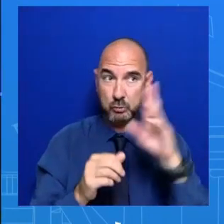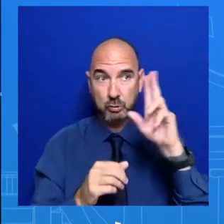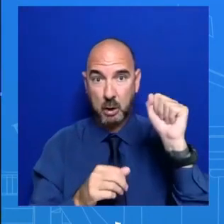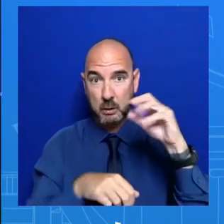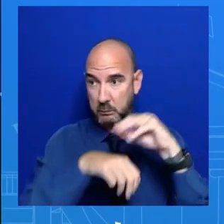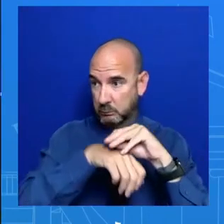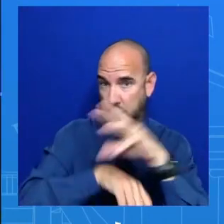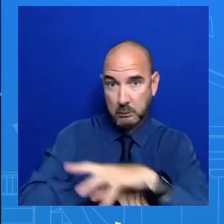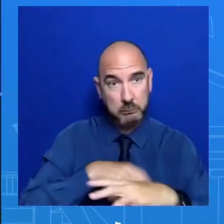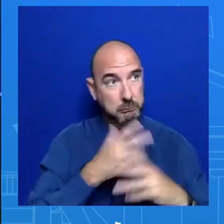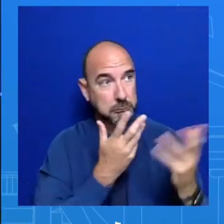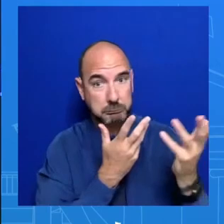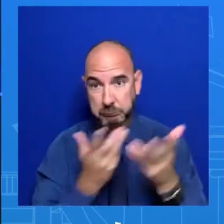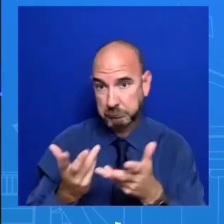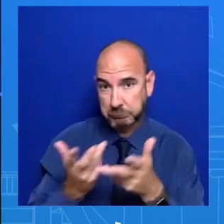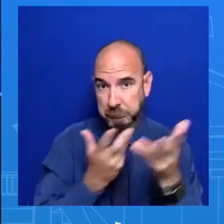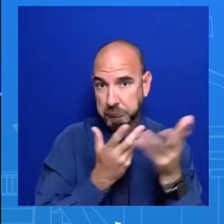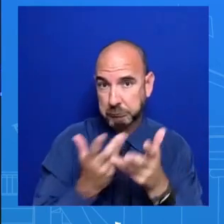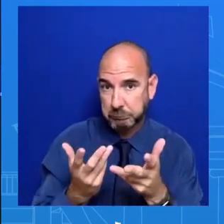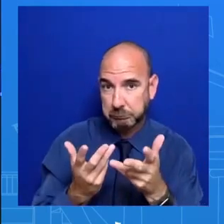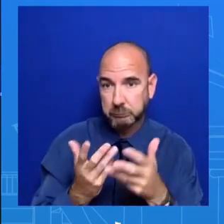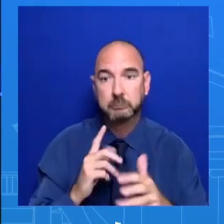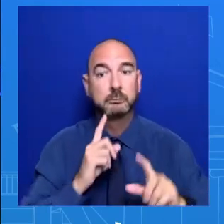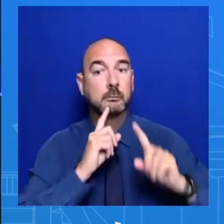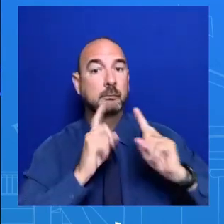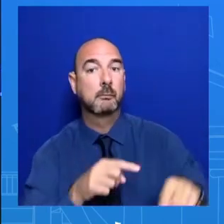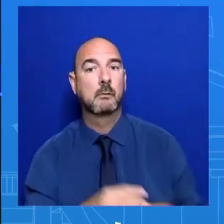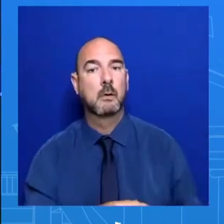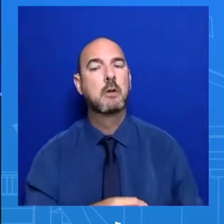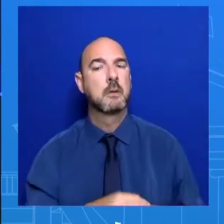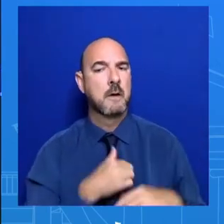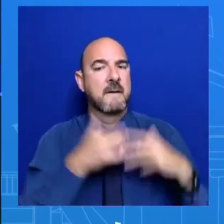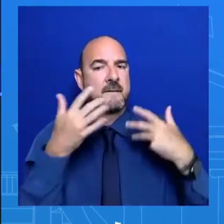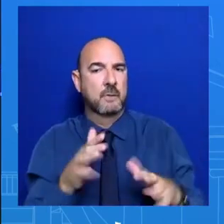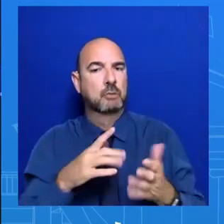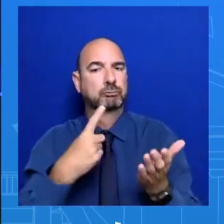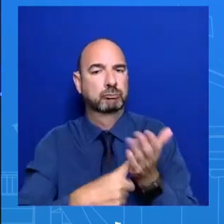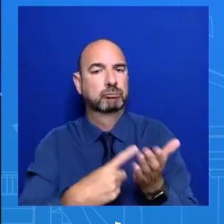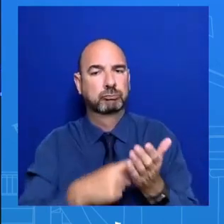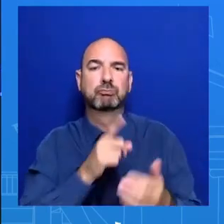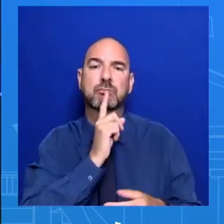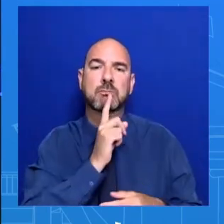detailed discussions on Rafah during my visit to Israel. These have built on weeks